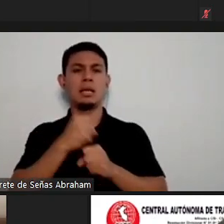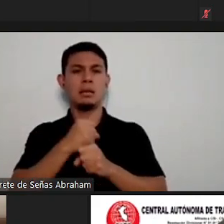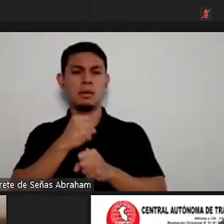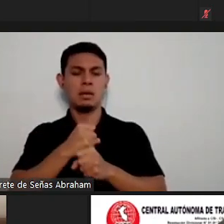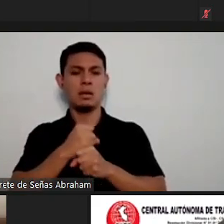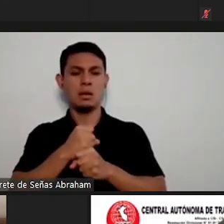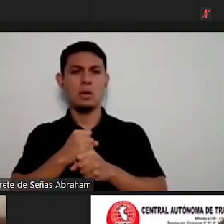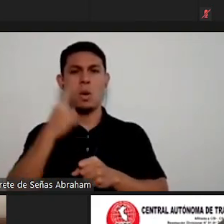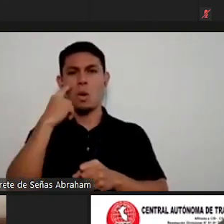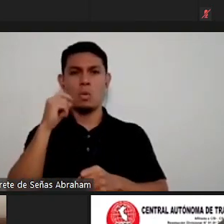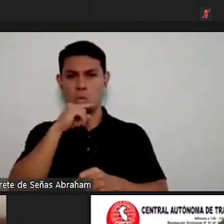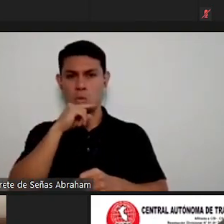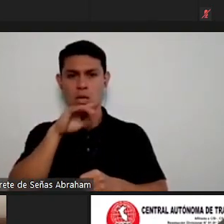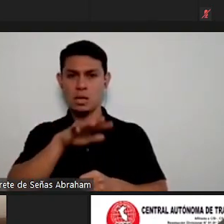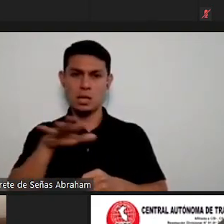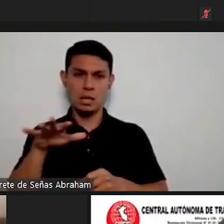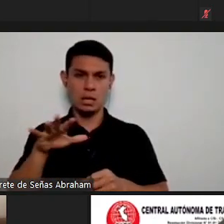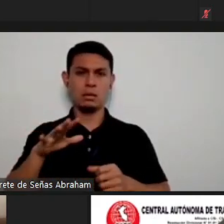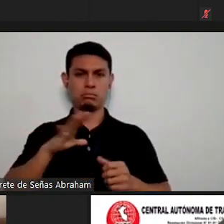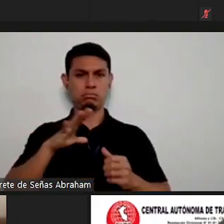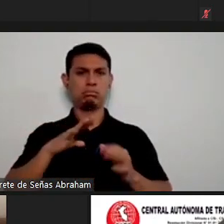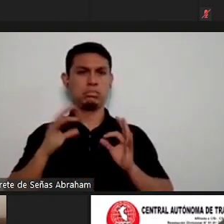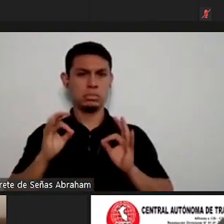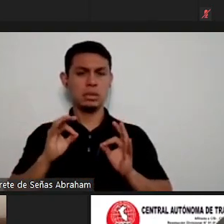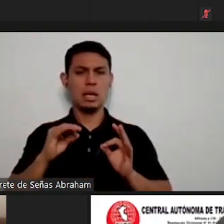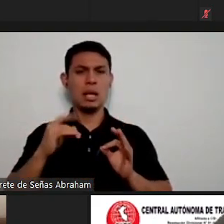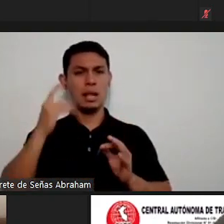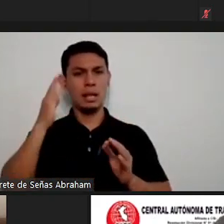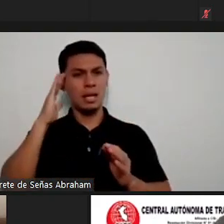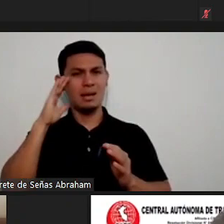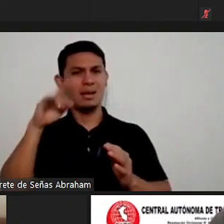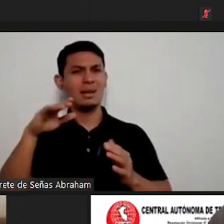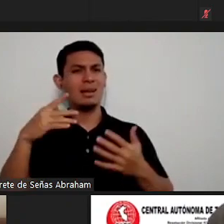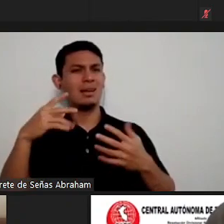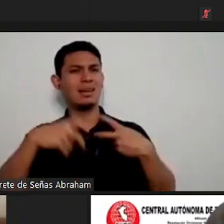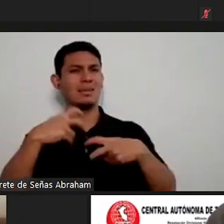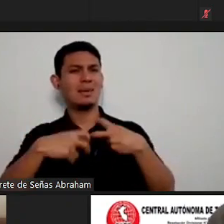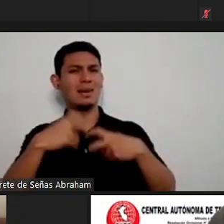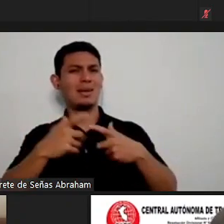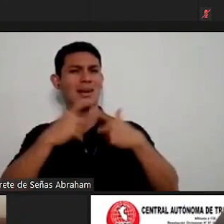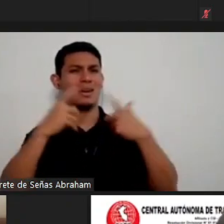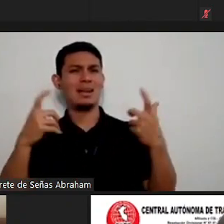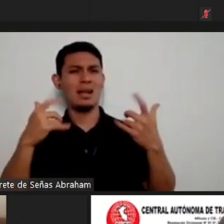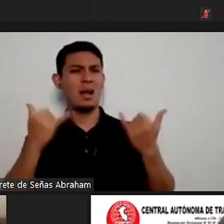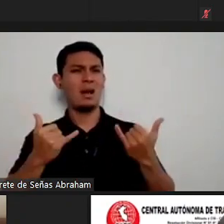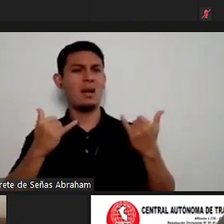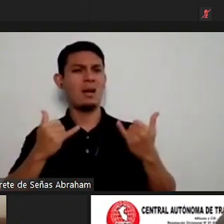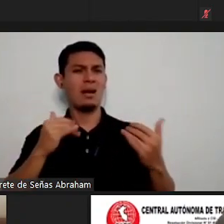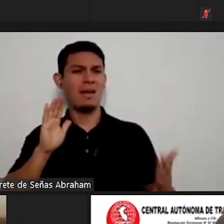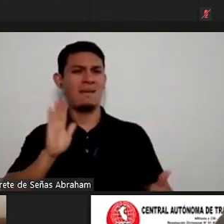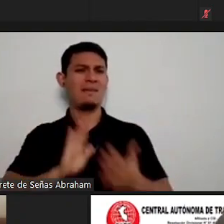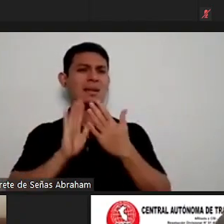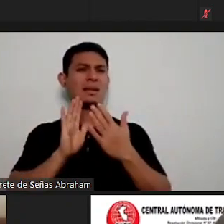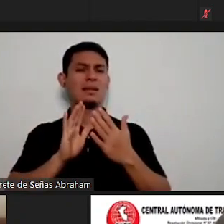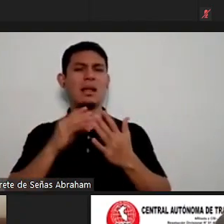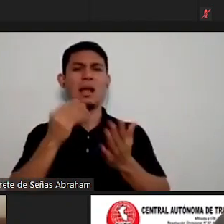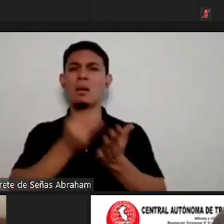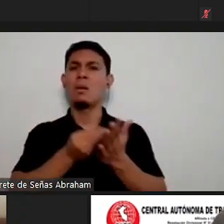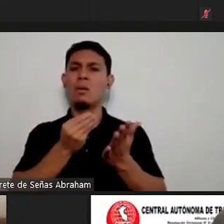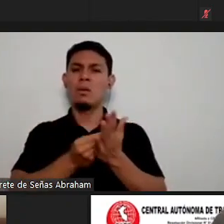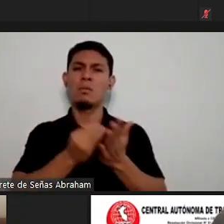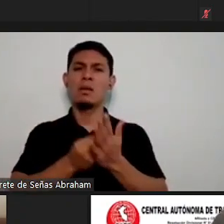employment for workers bearing in mind of the very important information that we are